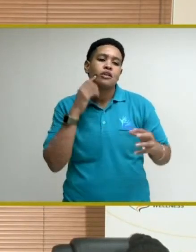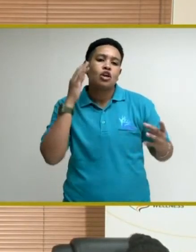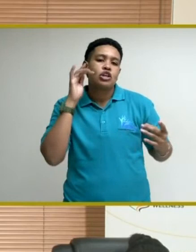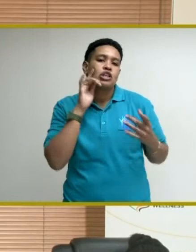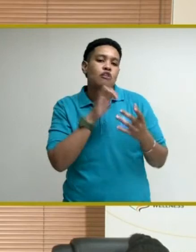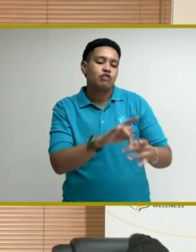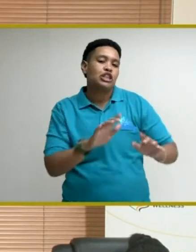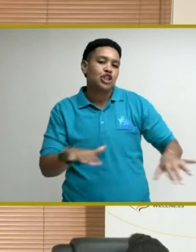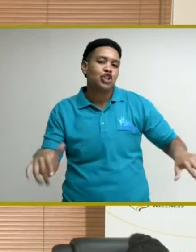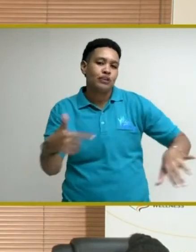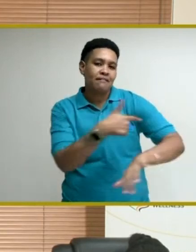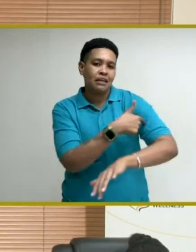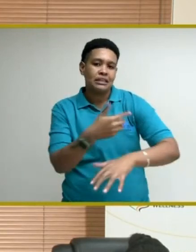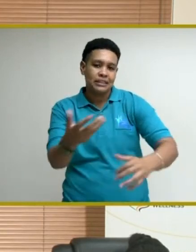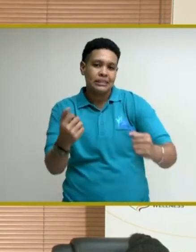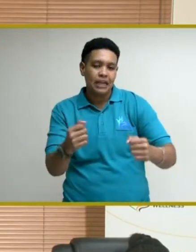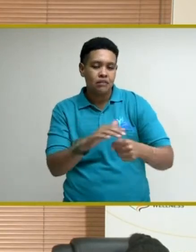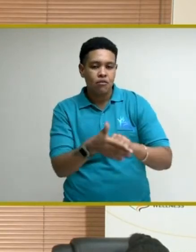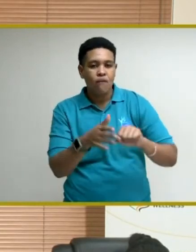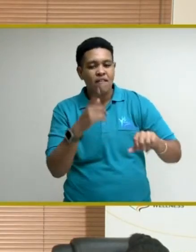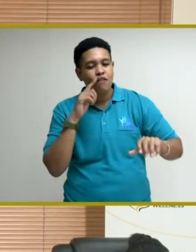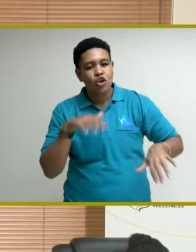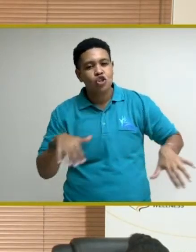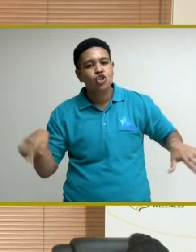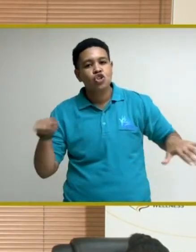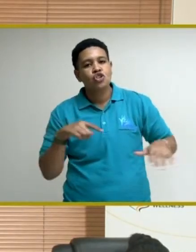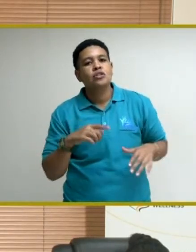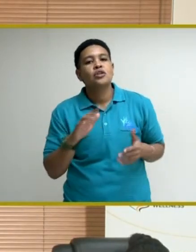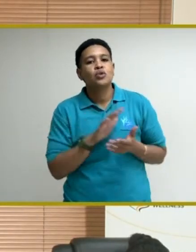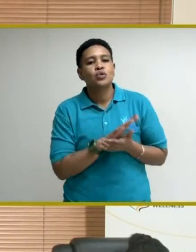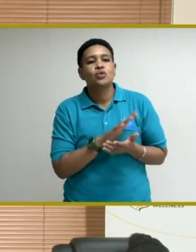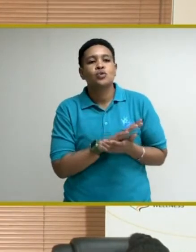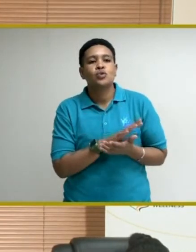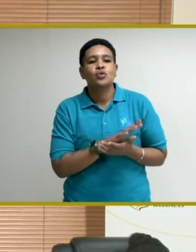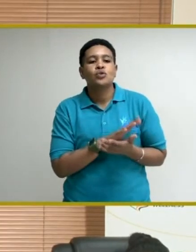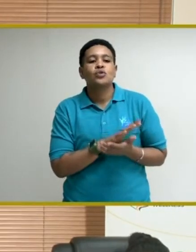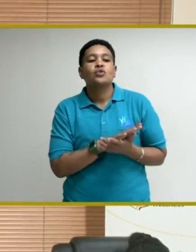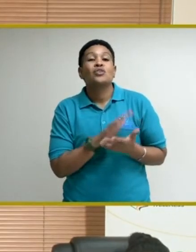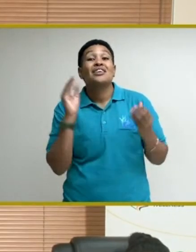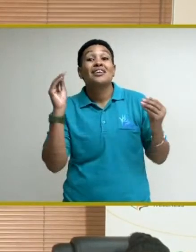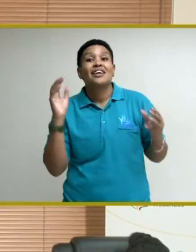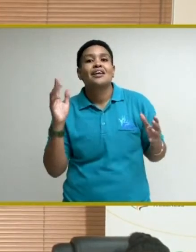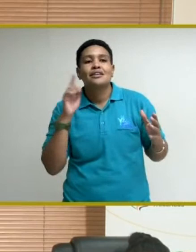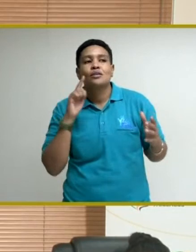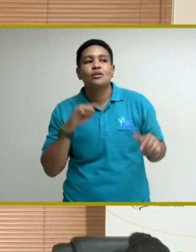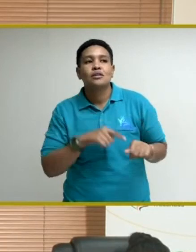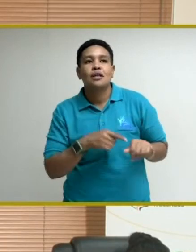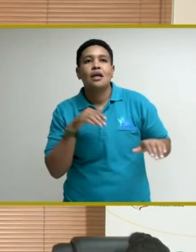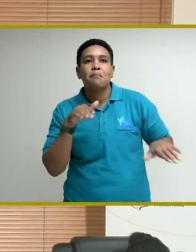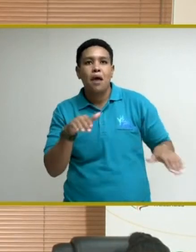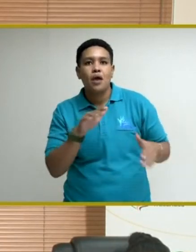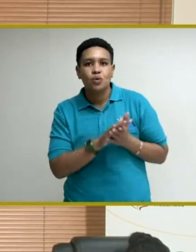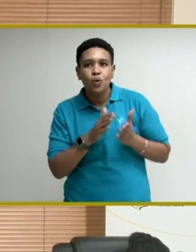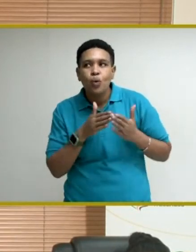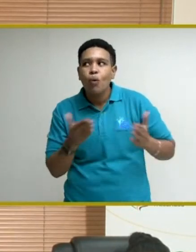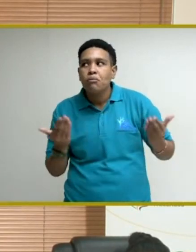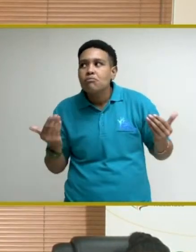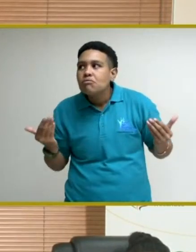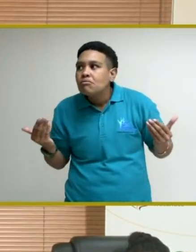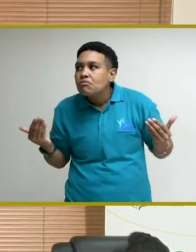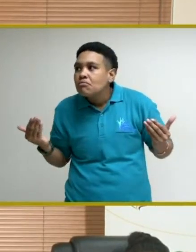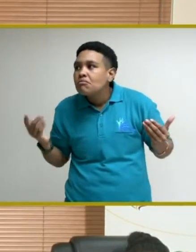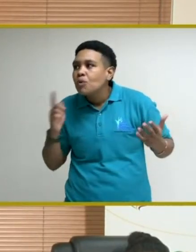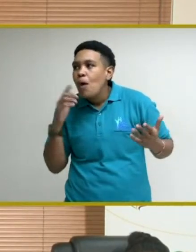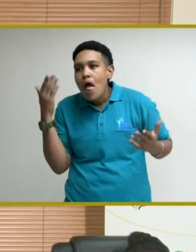of administering COVID-19 vaccines to children. I mean, schools, educators are eager to see schools reopening, and that will